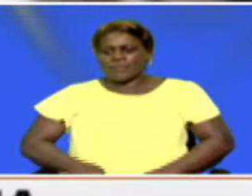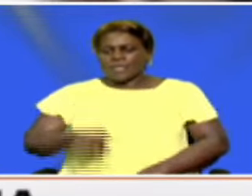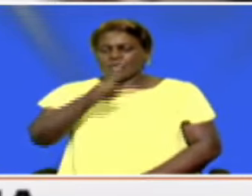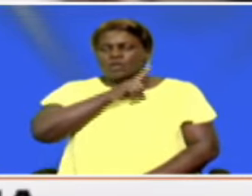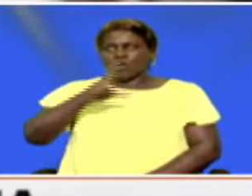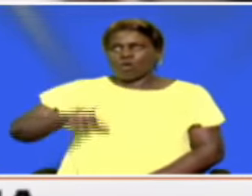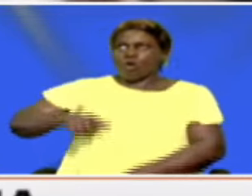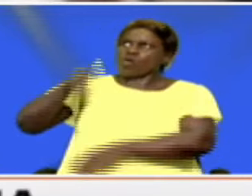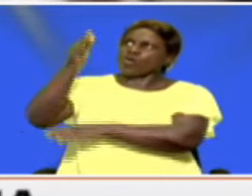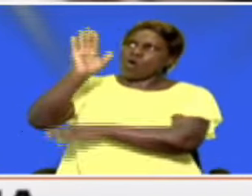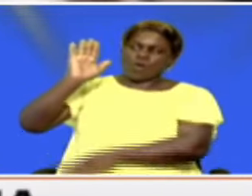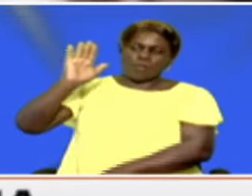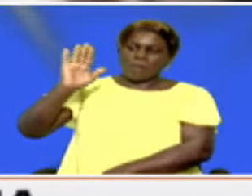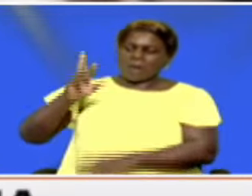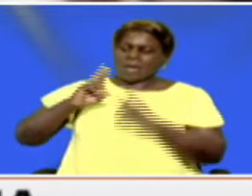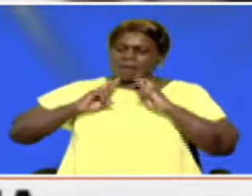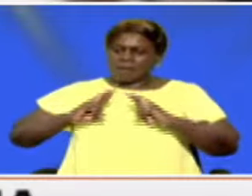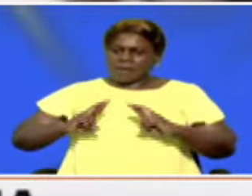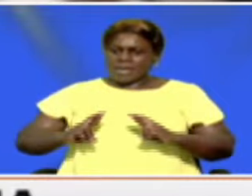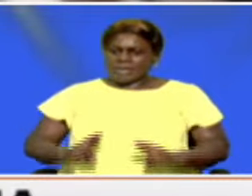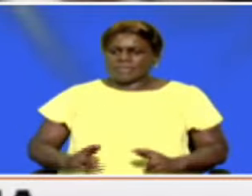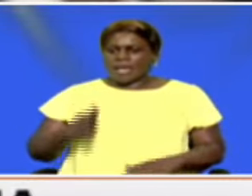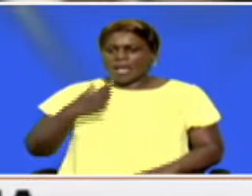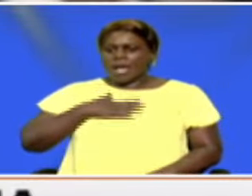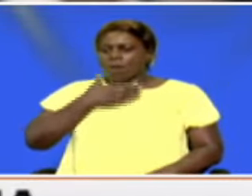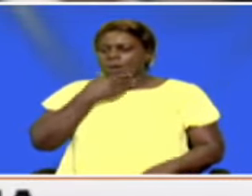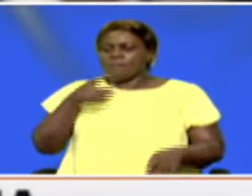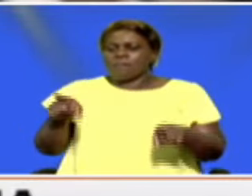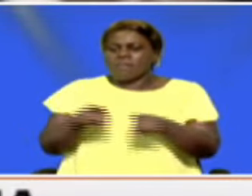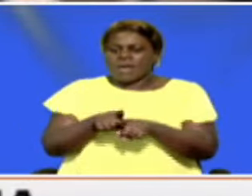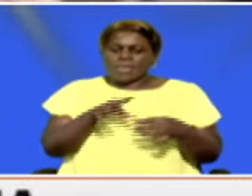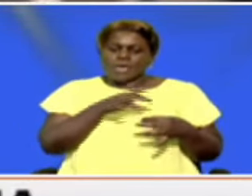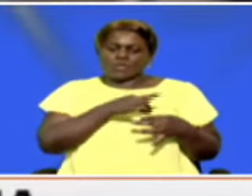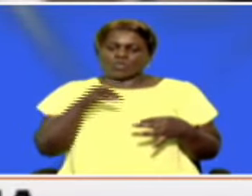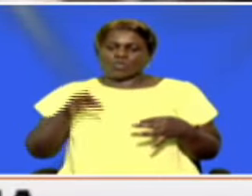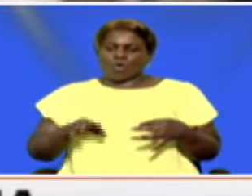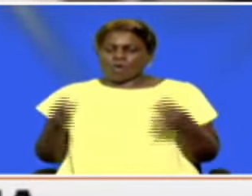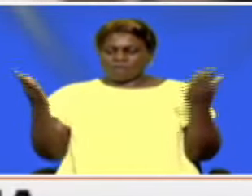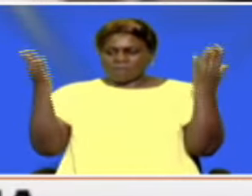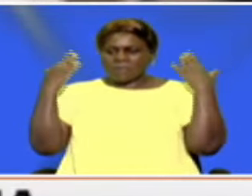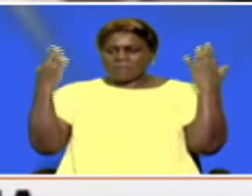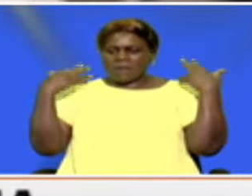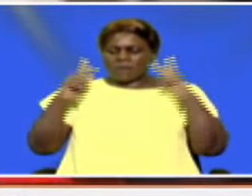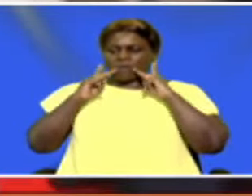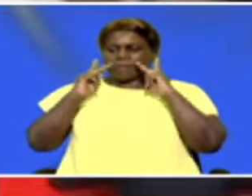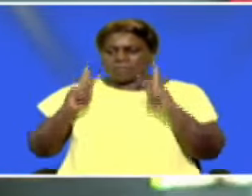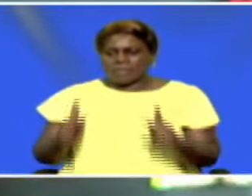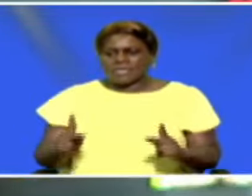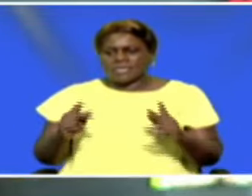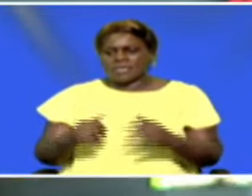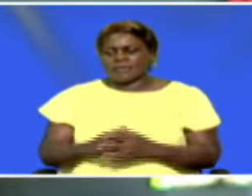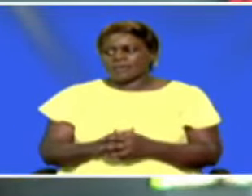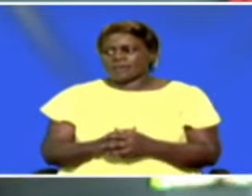Lord God rest our brother Chilima's soul in eternal peace. Now, Moses.